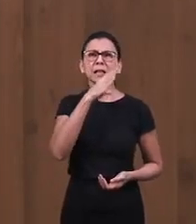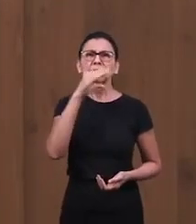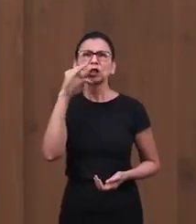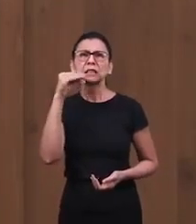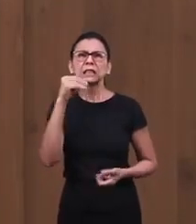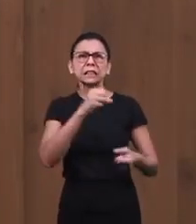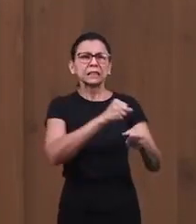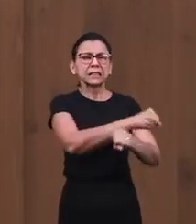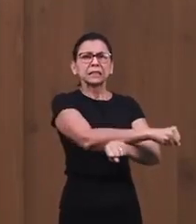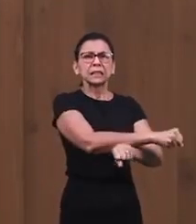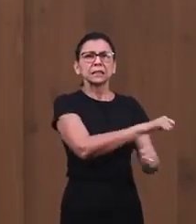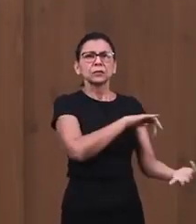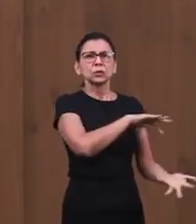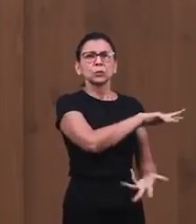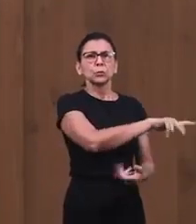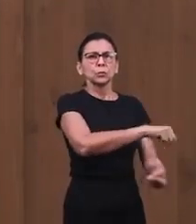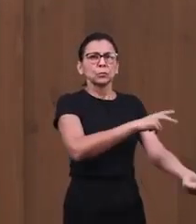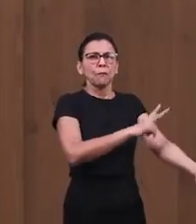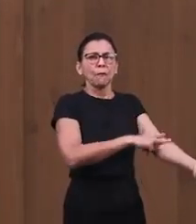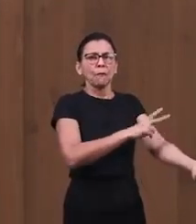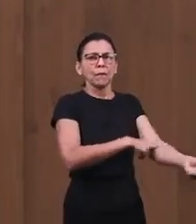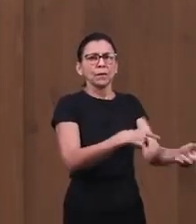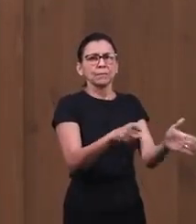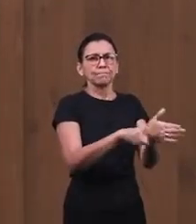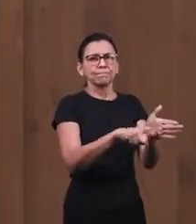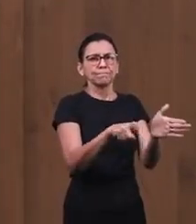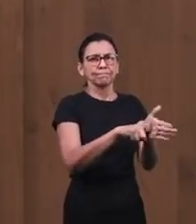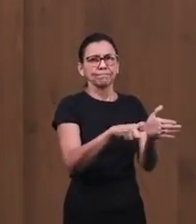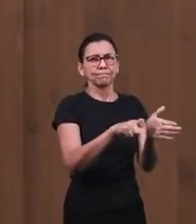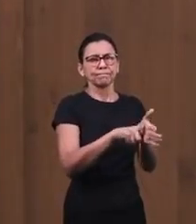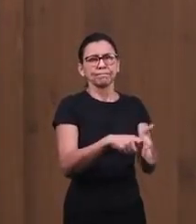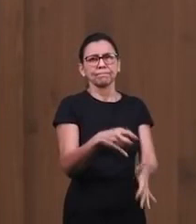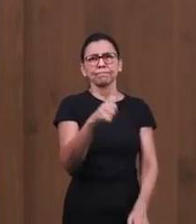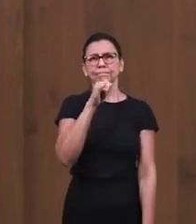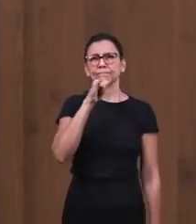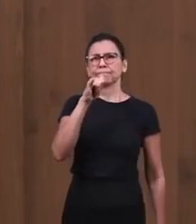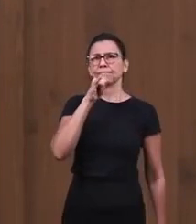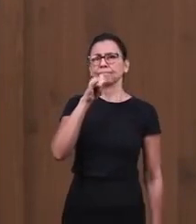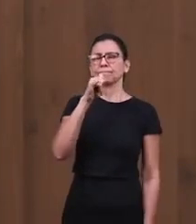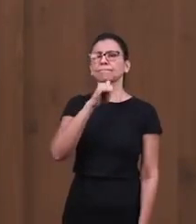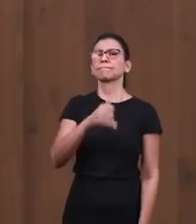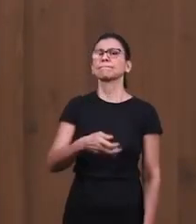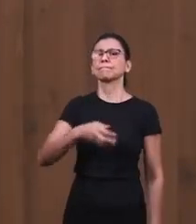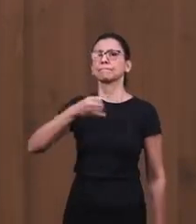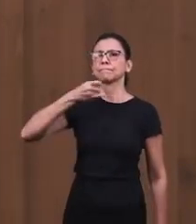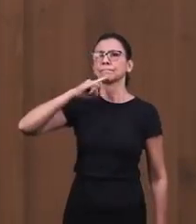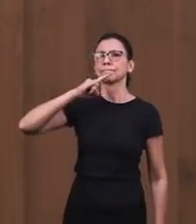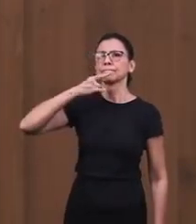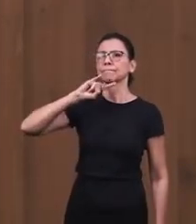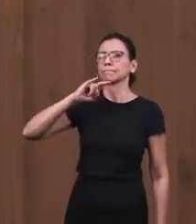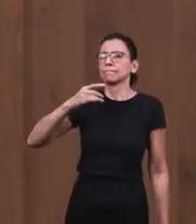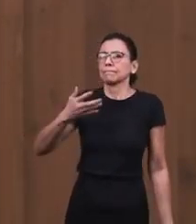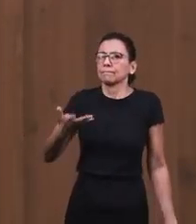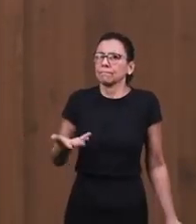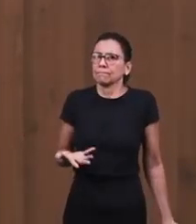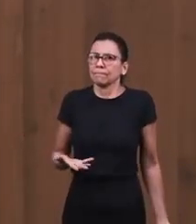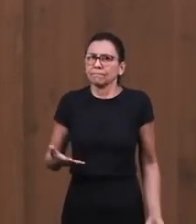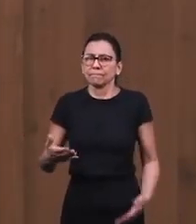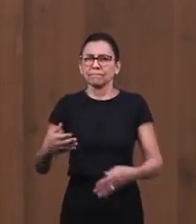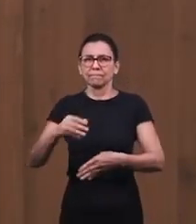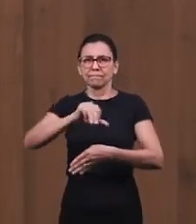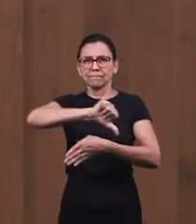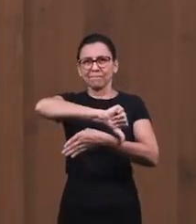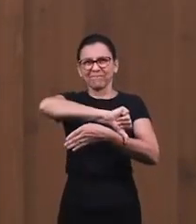of drugs, vices, drinking. Adolescents who have